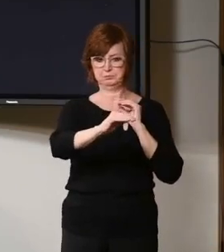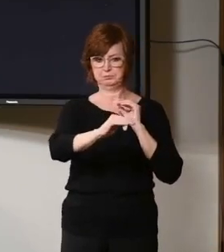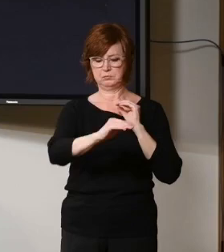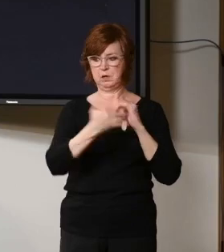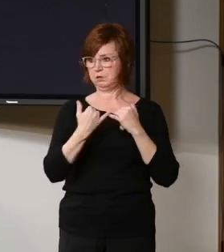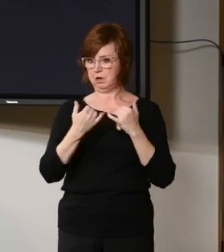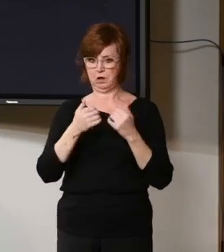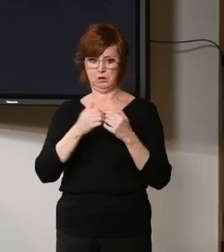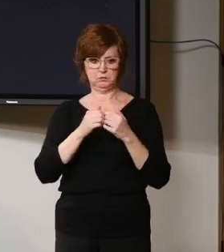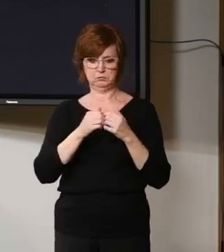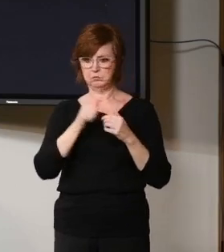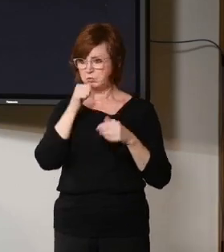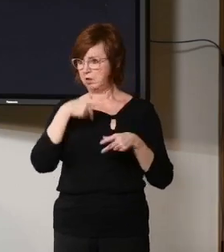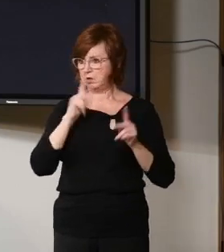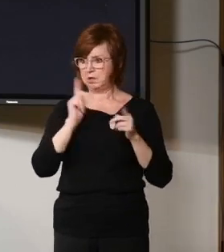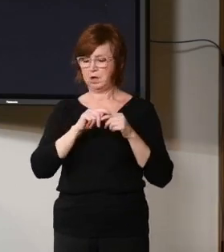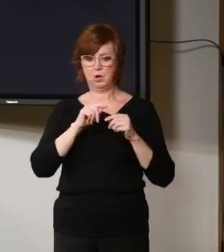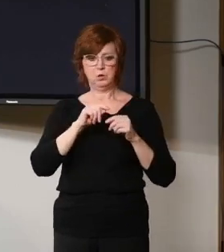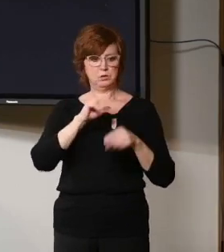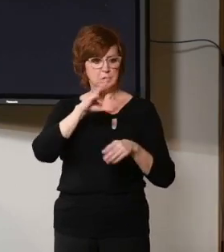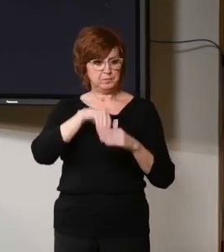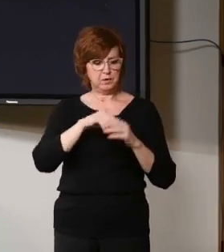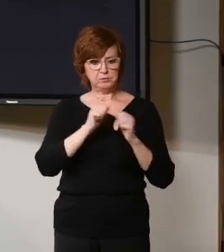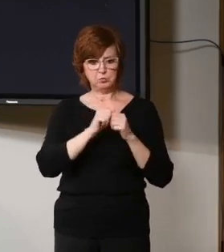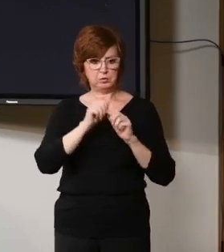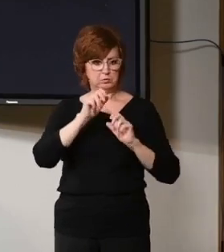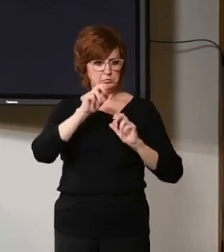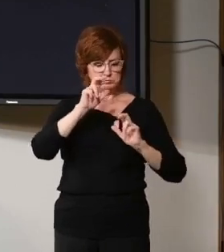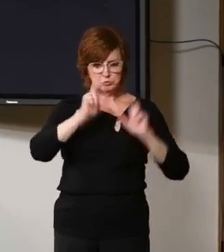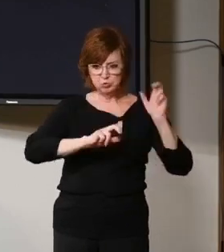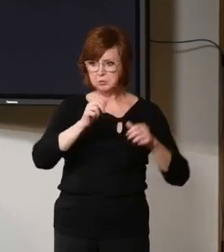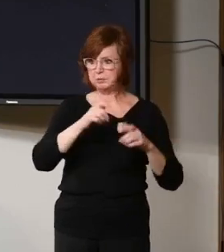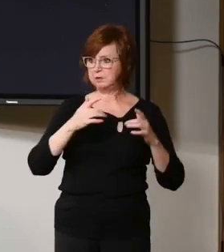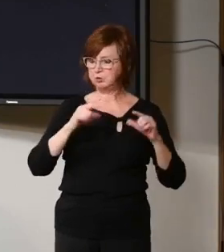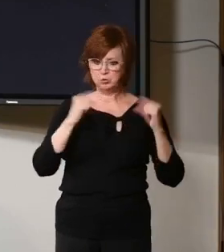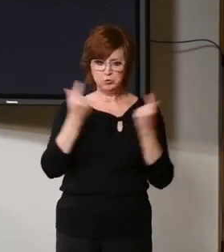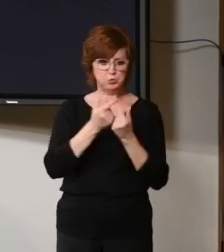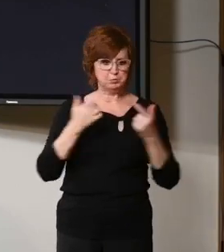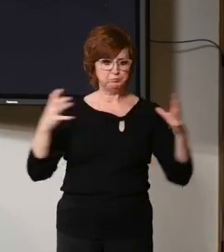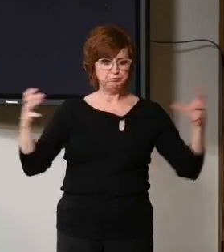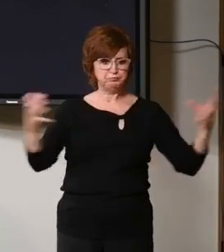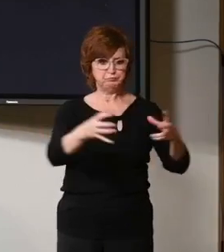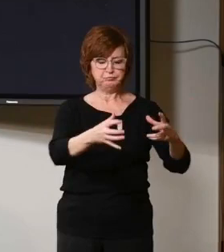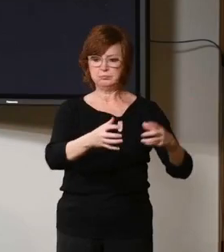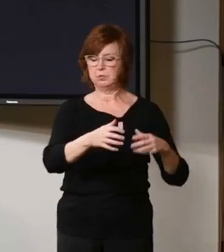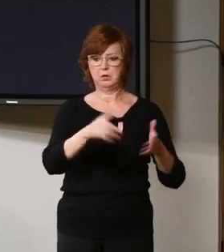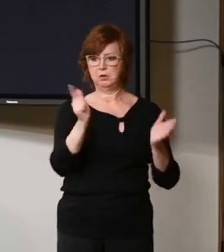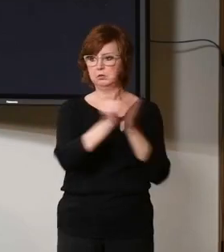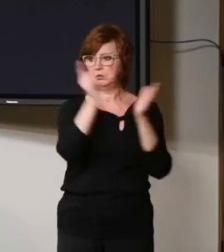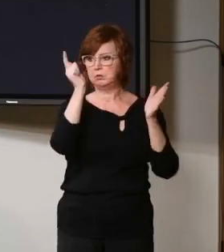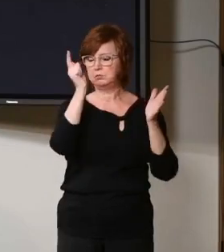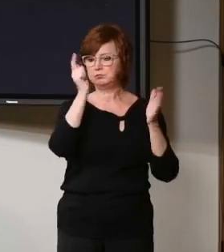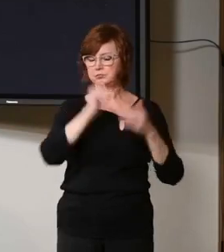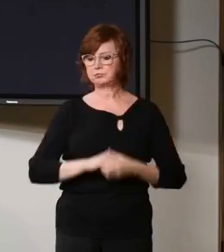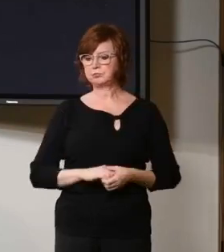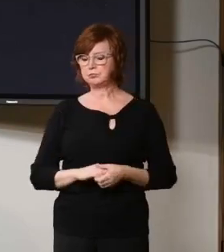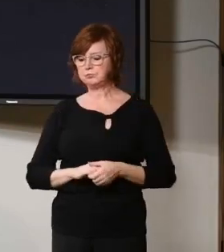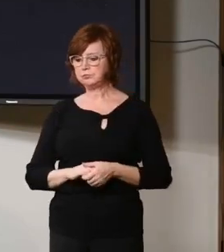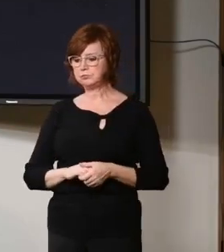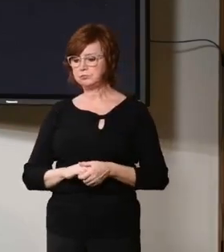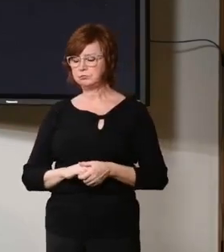law to partake in a group event if you've traveled within 2 weeks. But having said that, we have to watch very